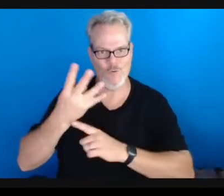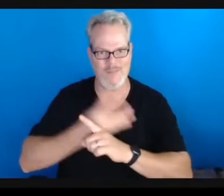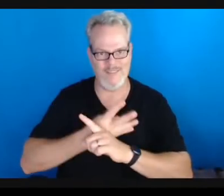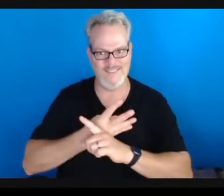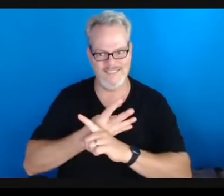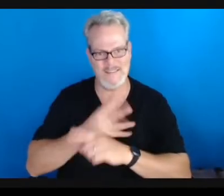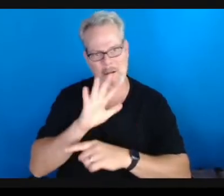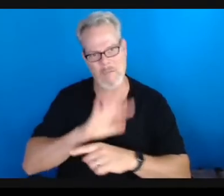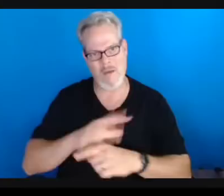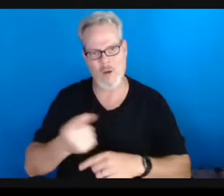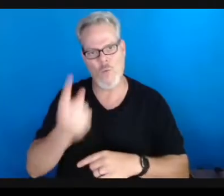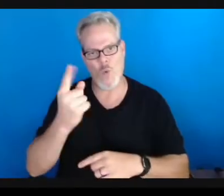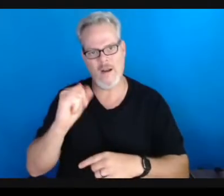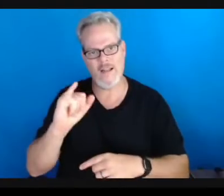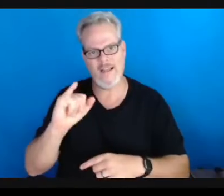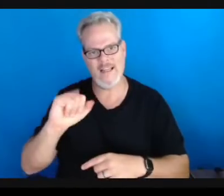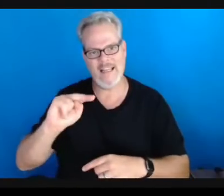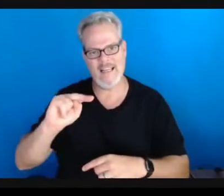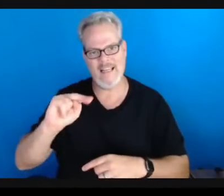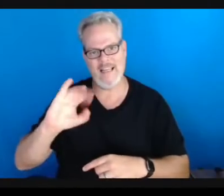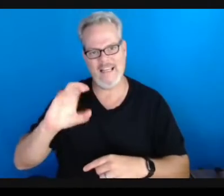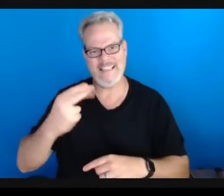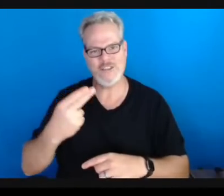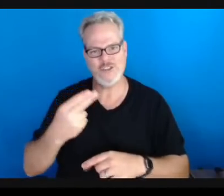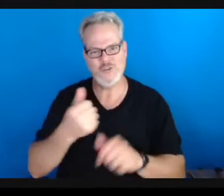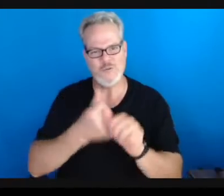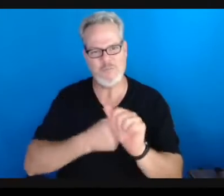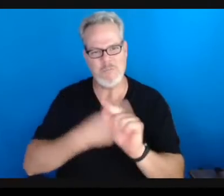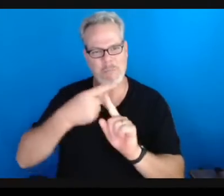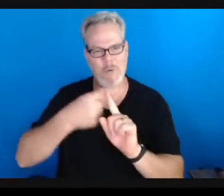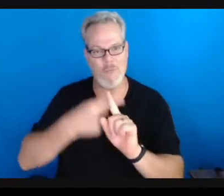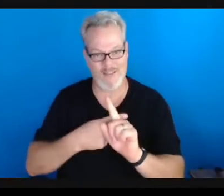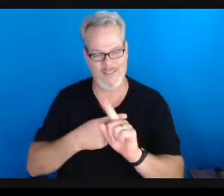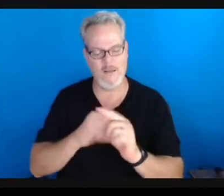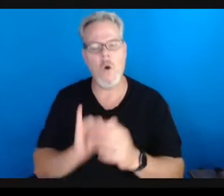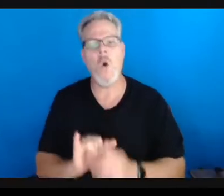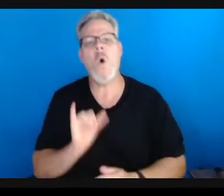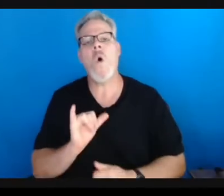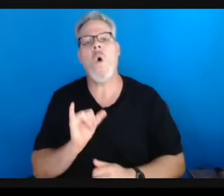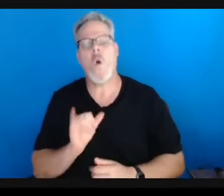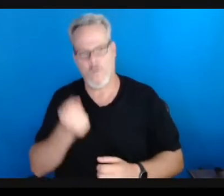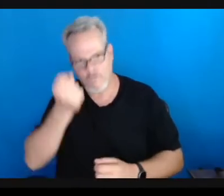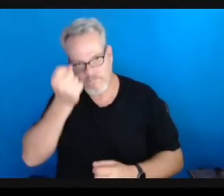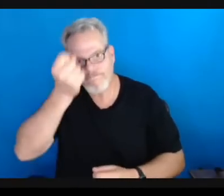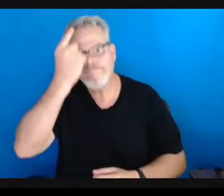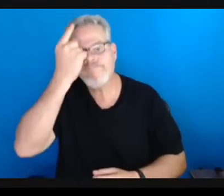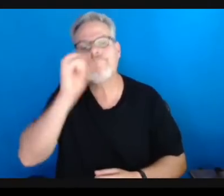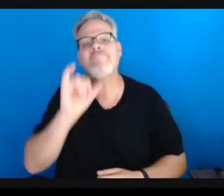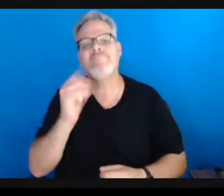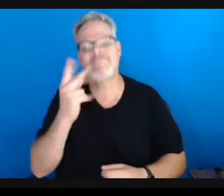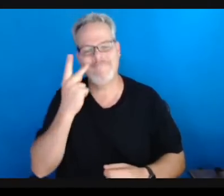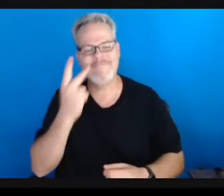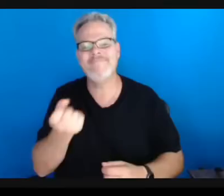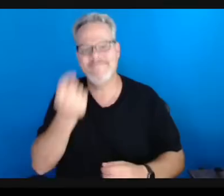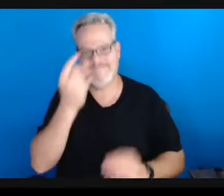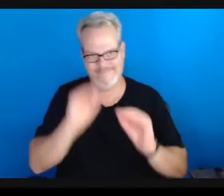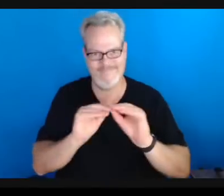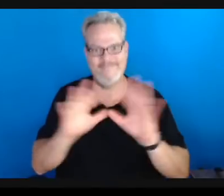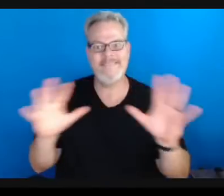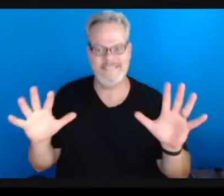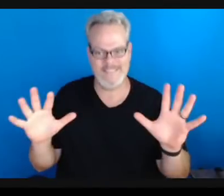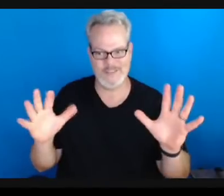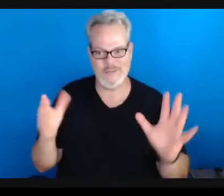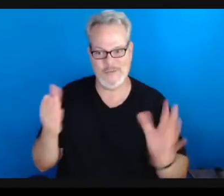like that. So that gives you something more tangible to how the volcano is behaving, maybe sinking down at the summit,